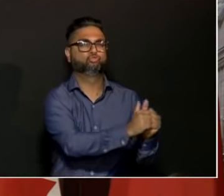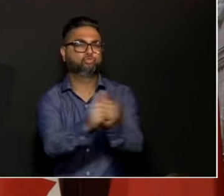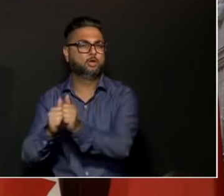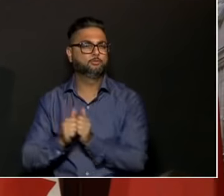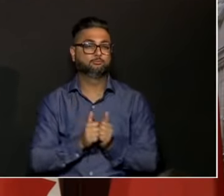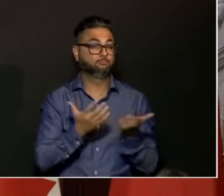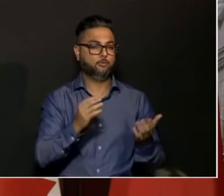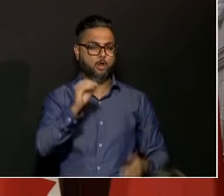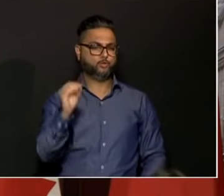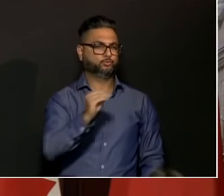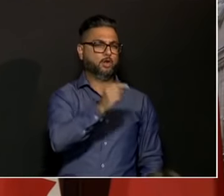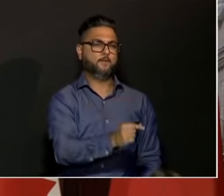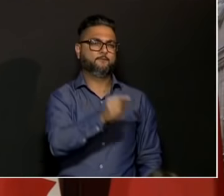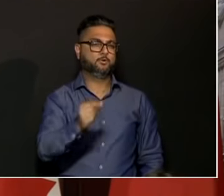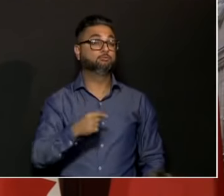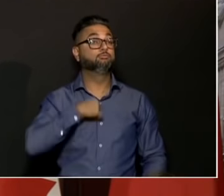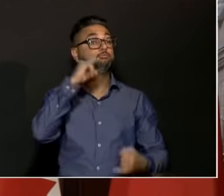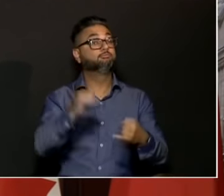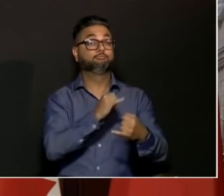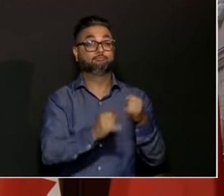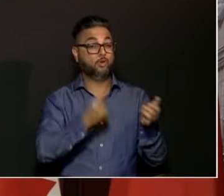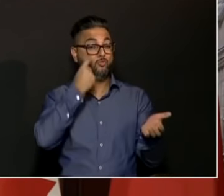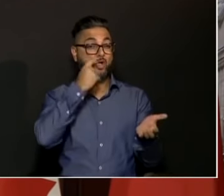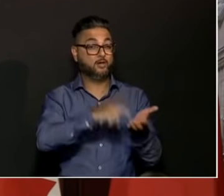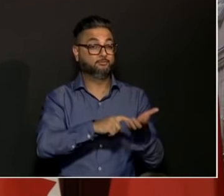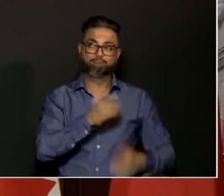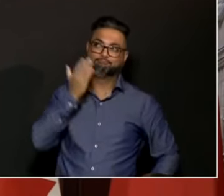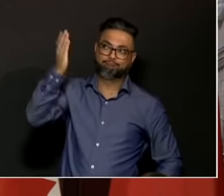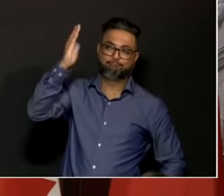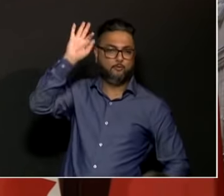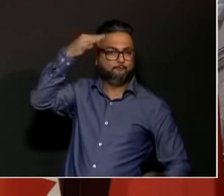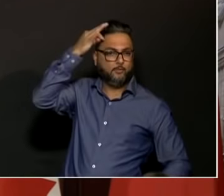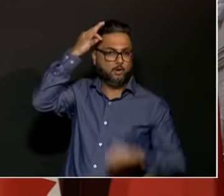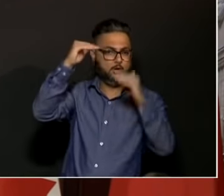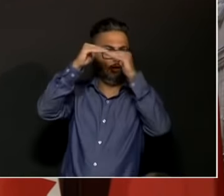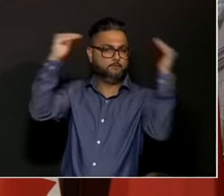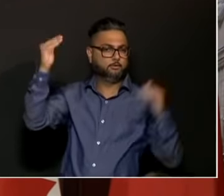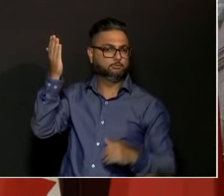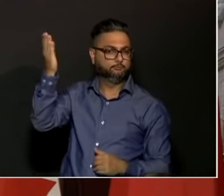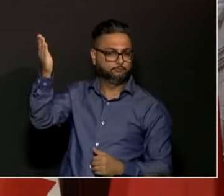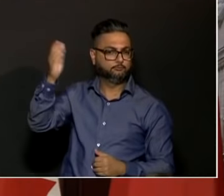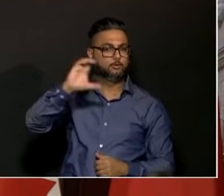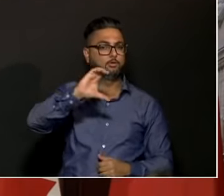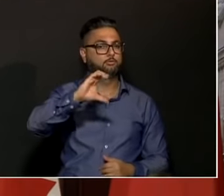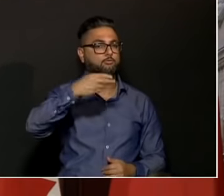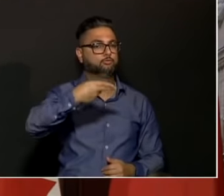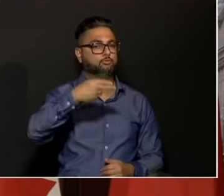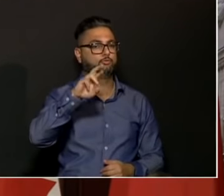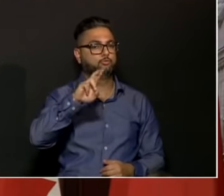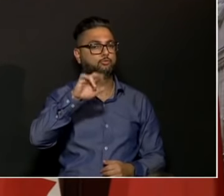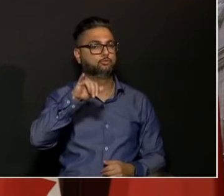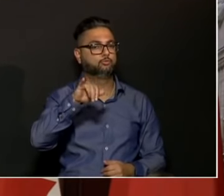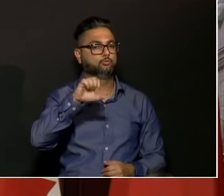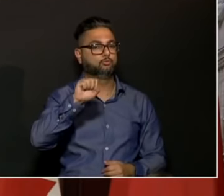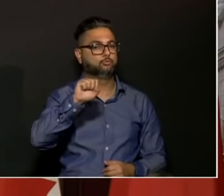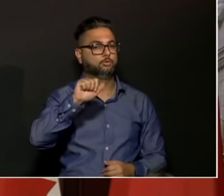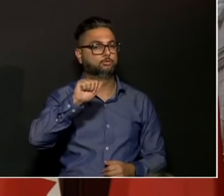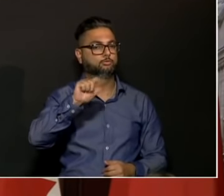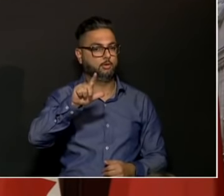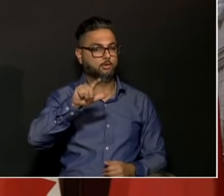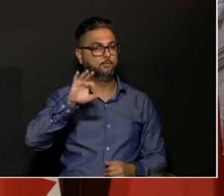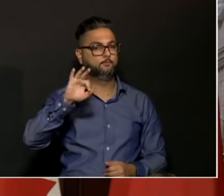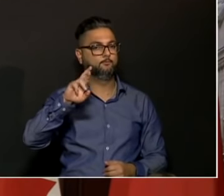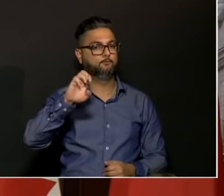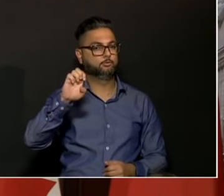is the feds. Chrystia Freeland, been a great partner. I appreciate everything she's doing along with the